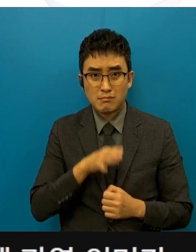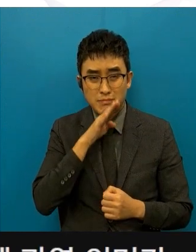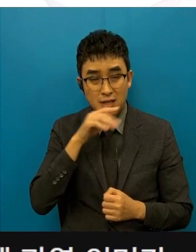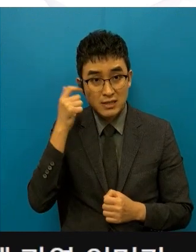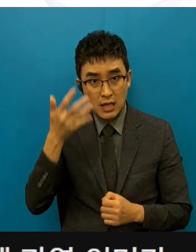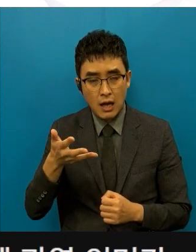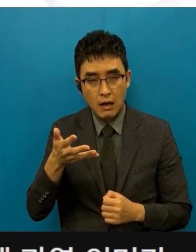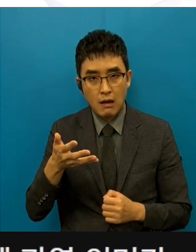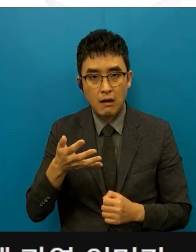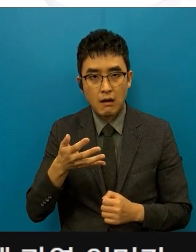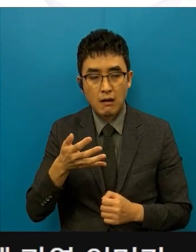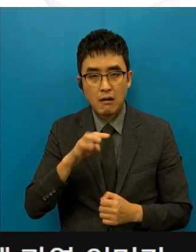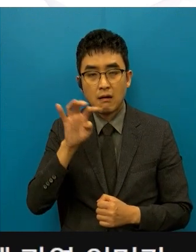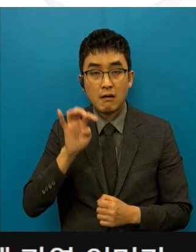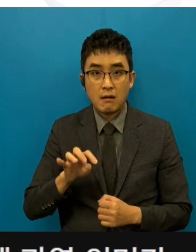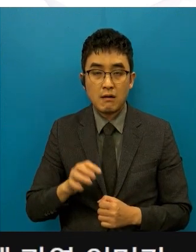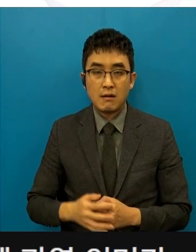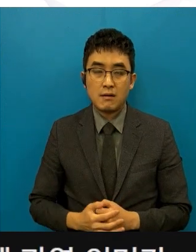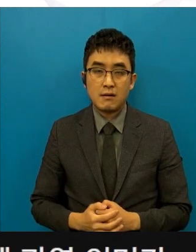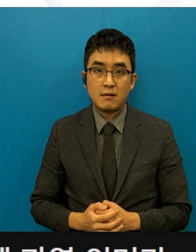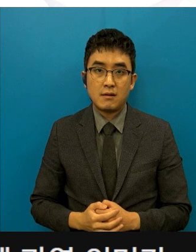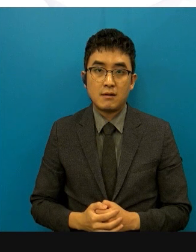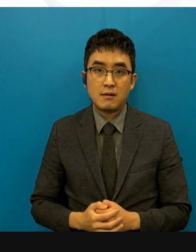National Universities, show the